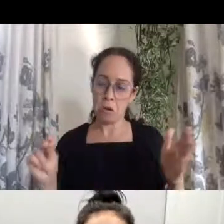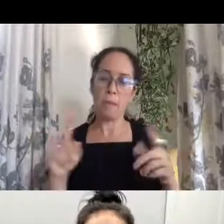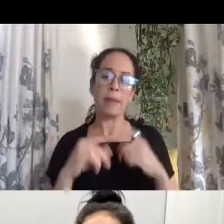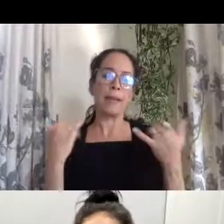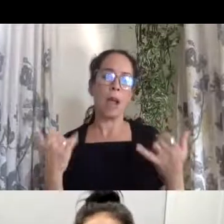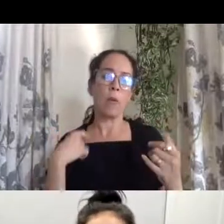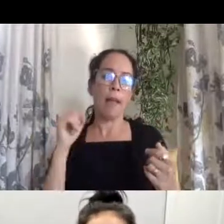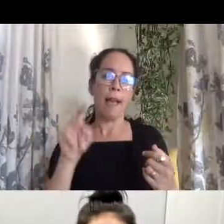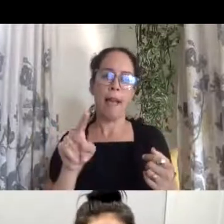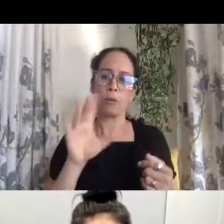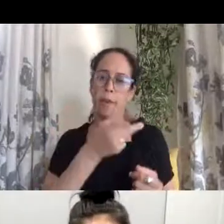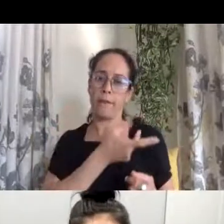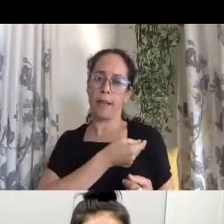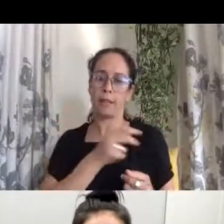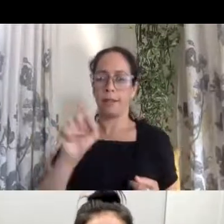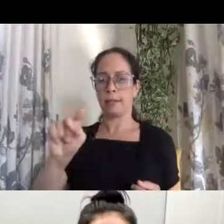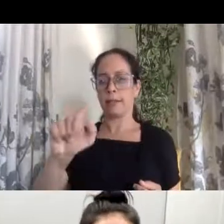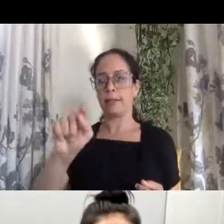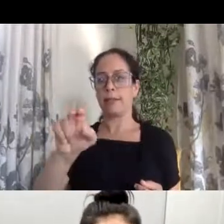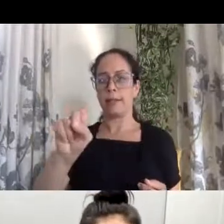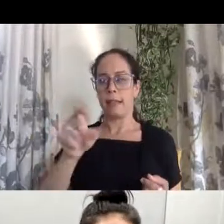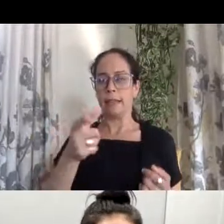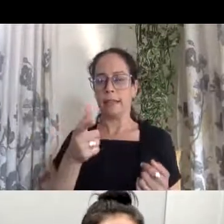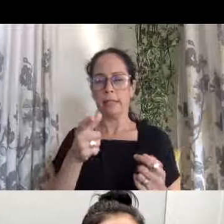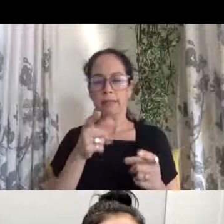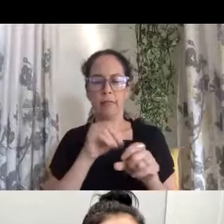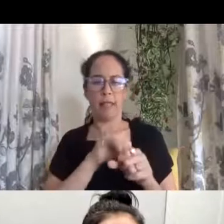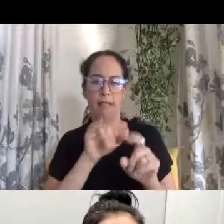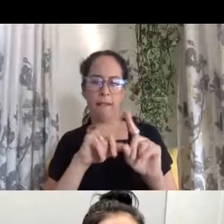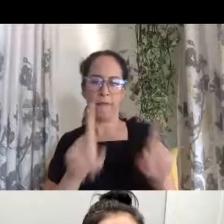you will be asking that question in that sort of registration flow.